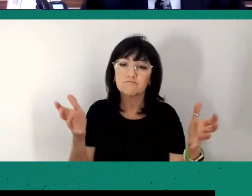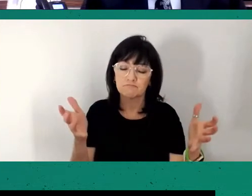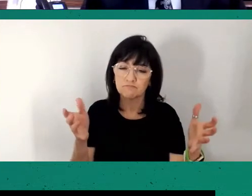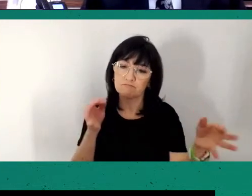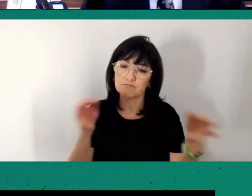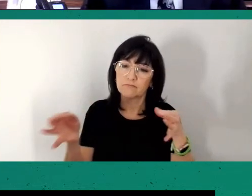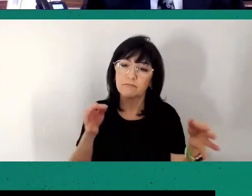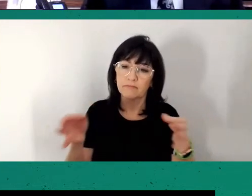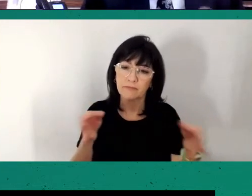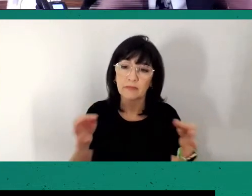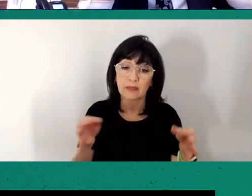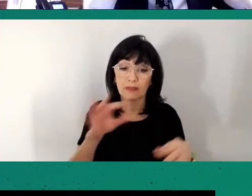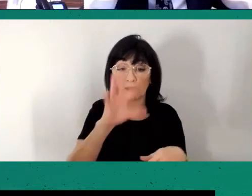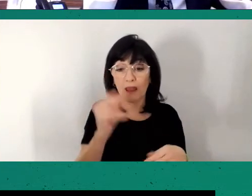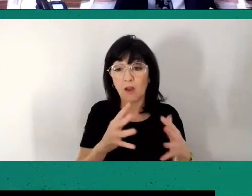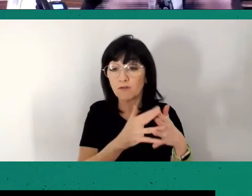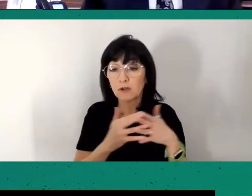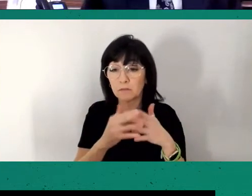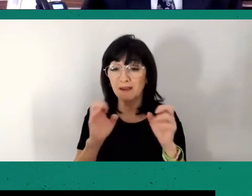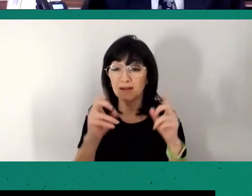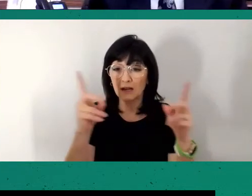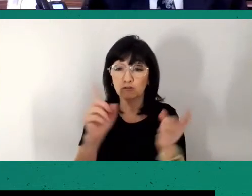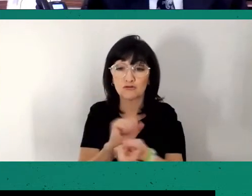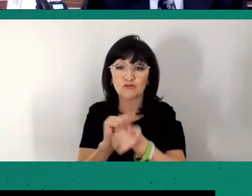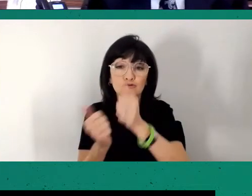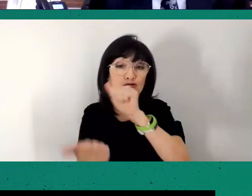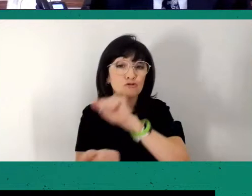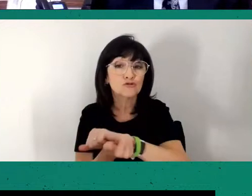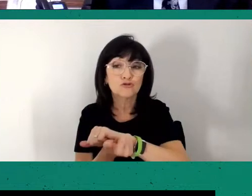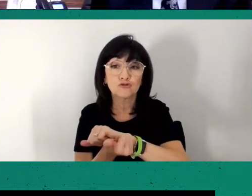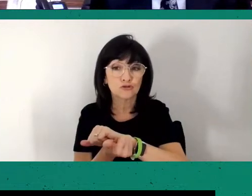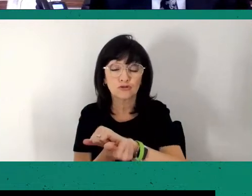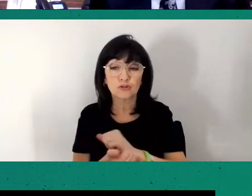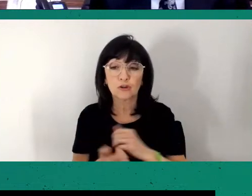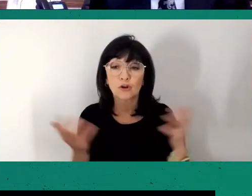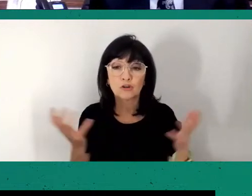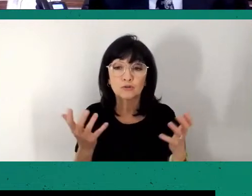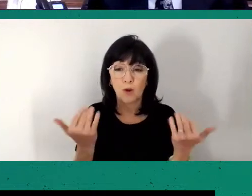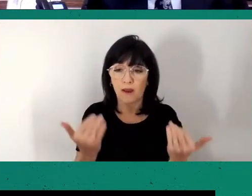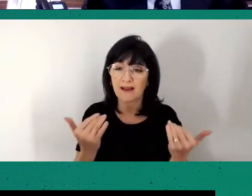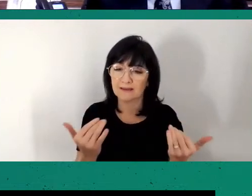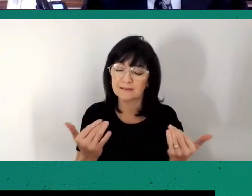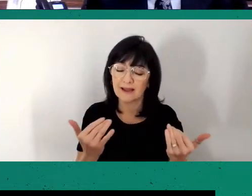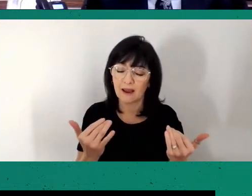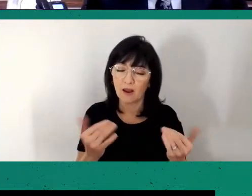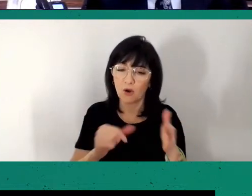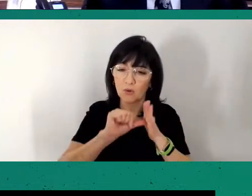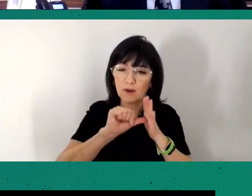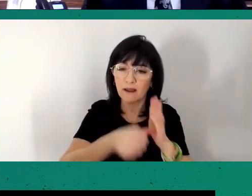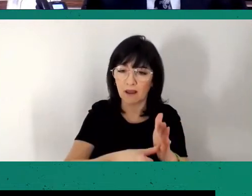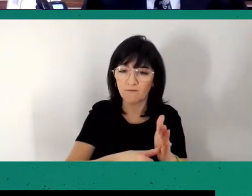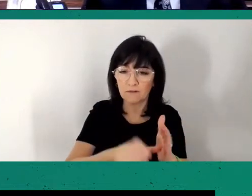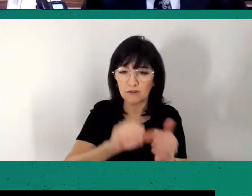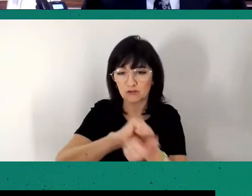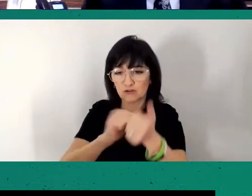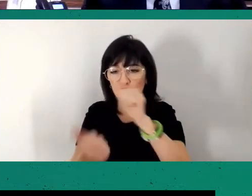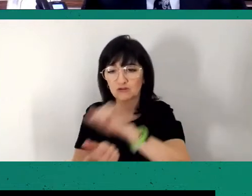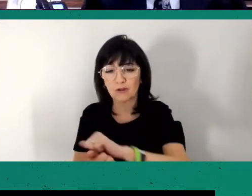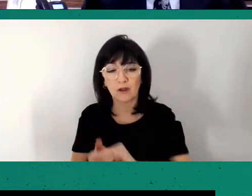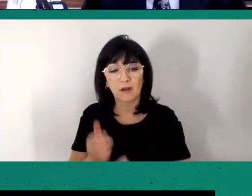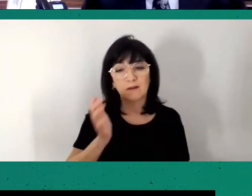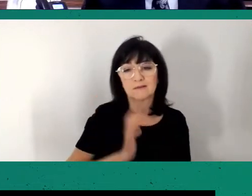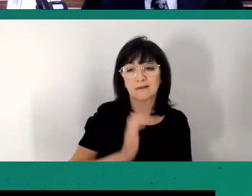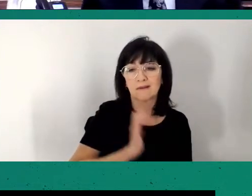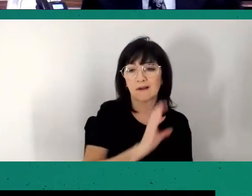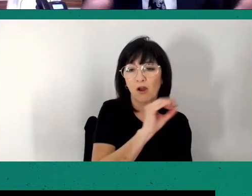education in the state. The emphasis of education has changed over time from the colonial period